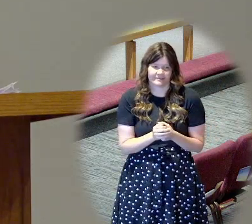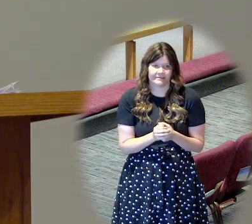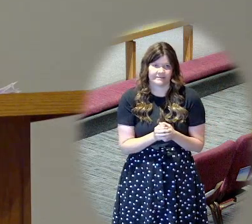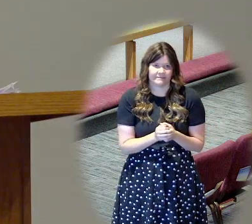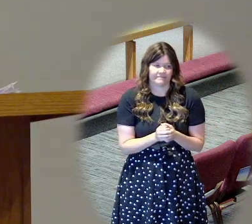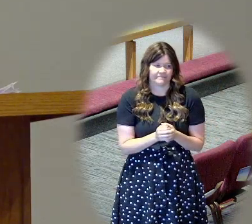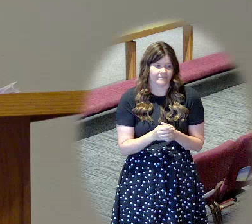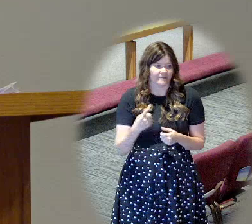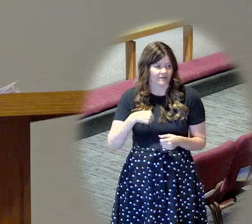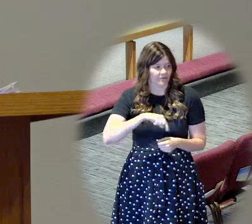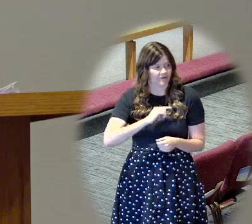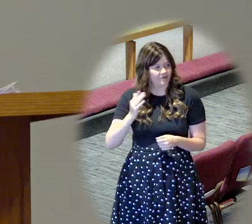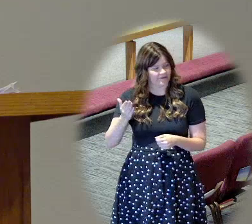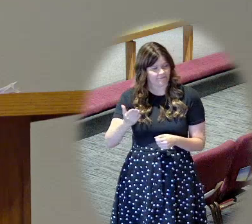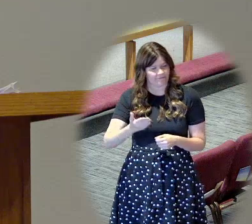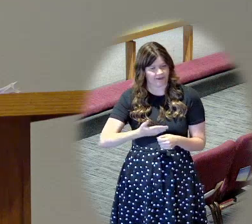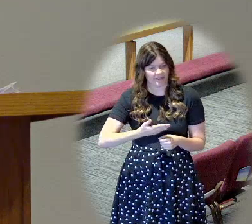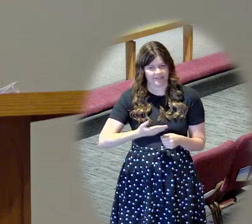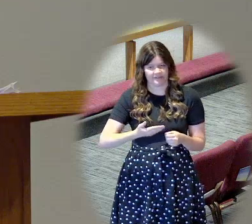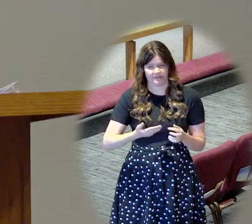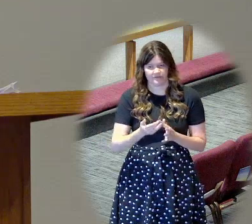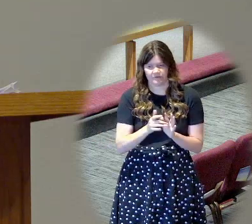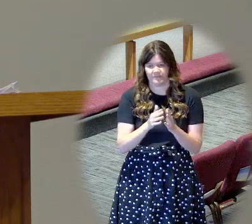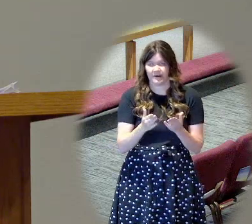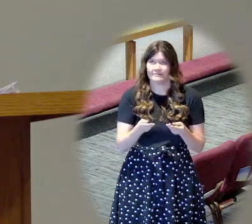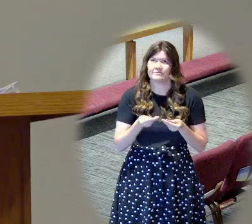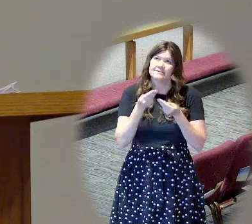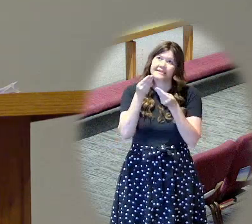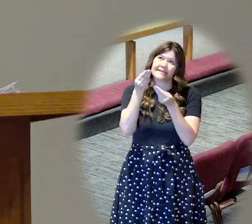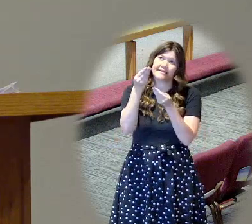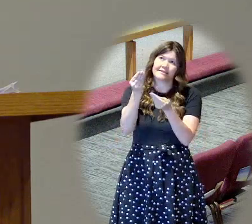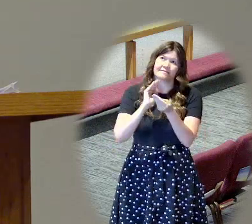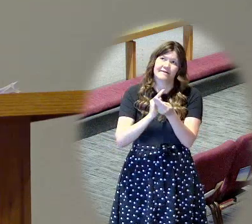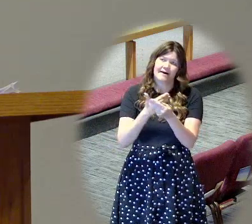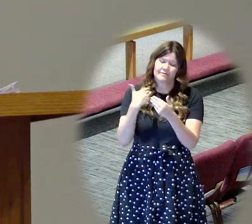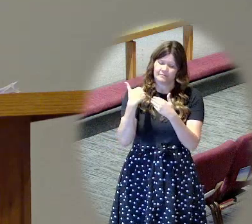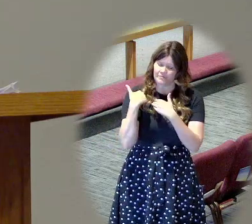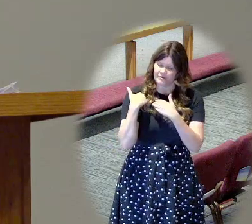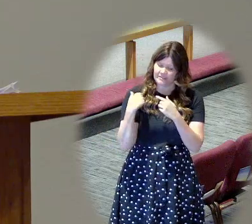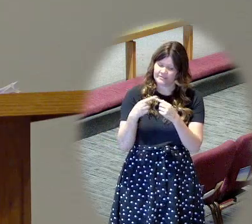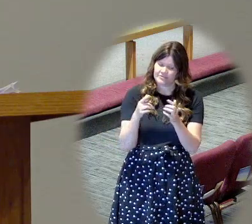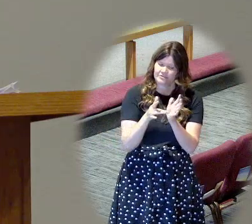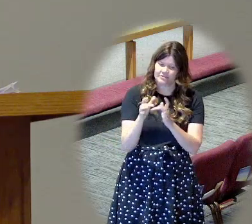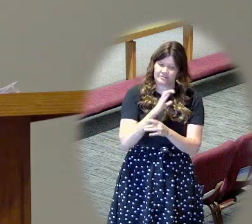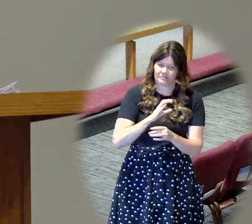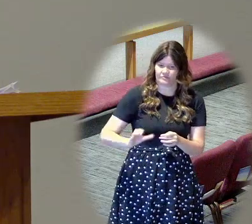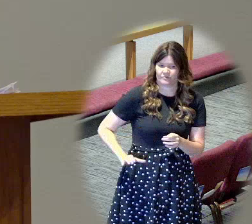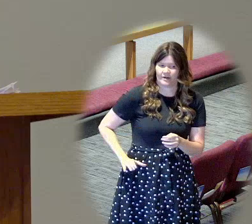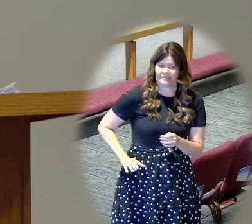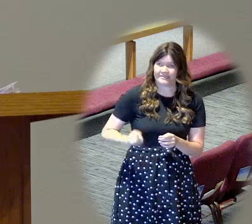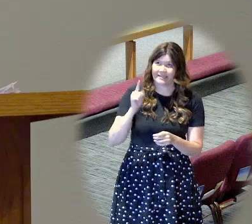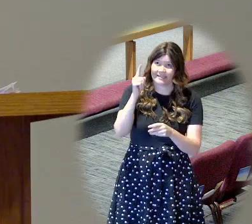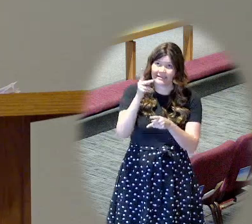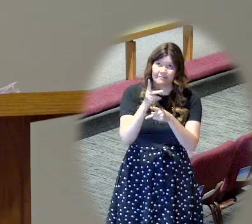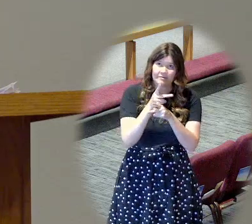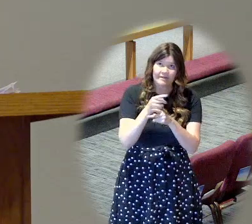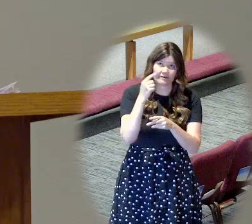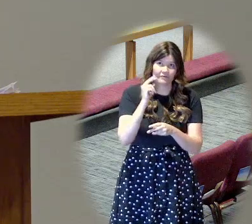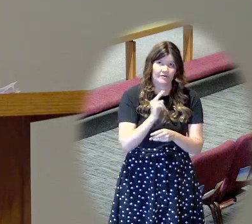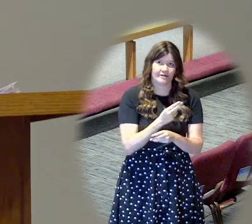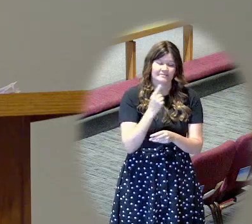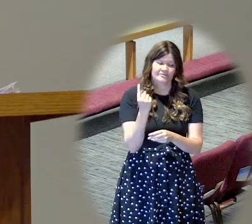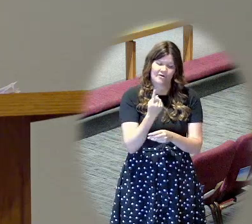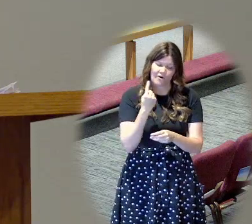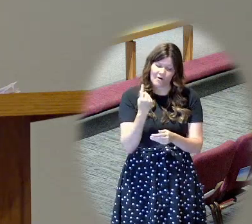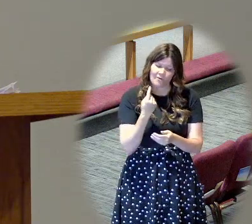We are invited by the scriptures to cast our burdens onto Jesus when we have them because he cares for us. He will always take care